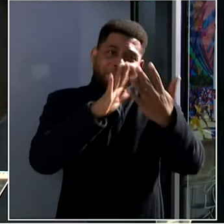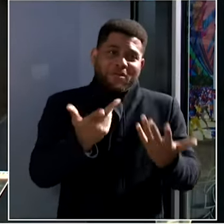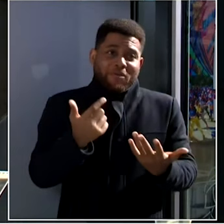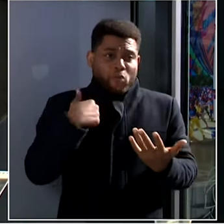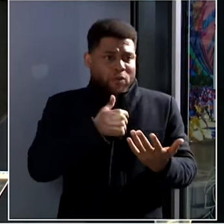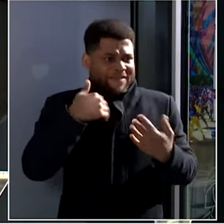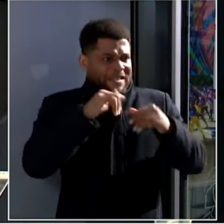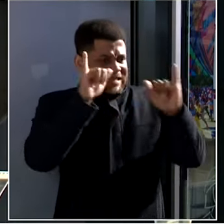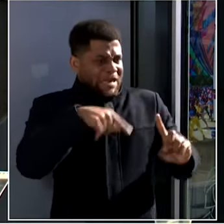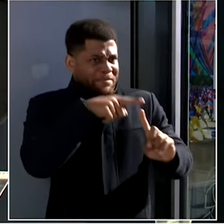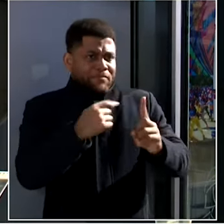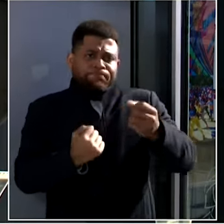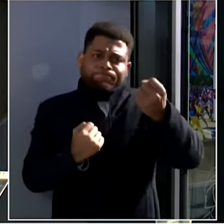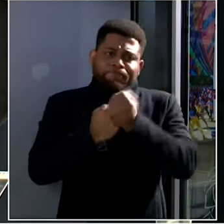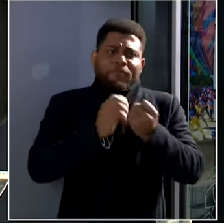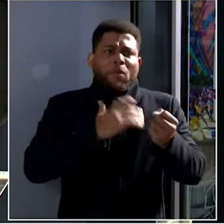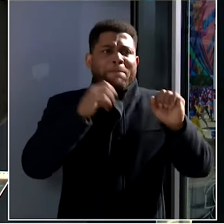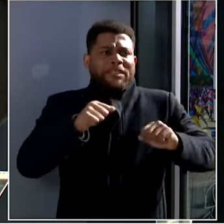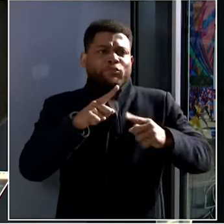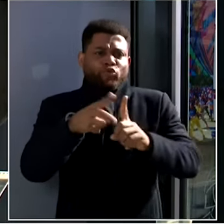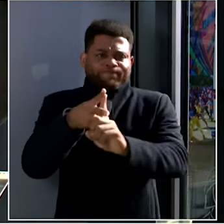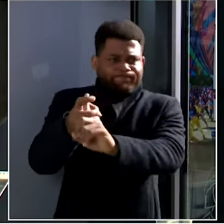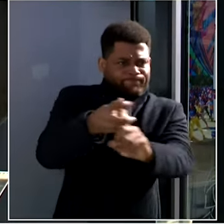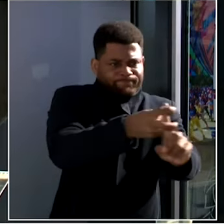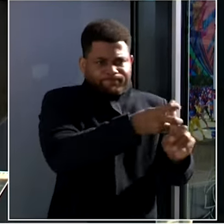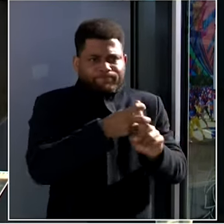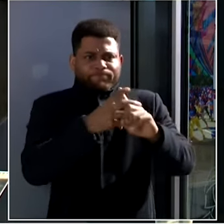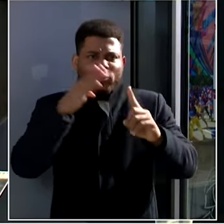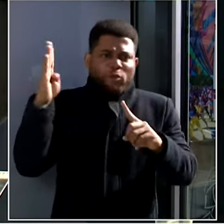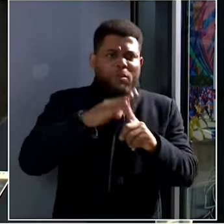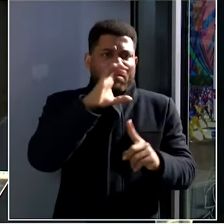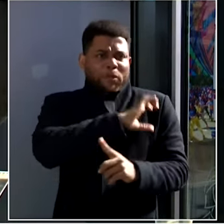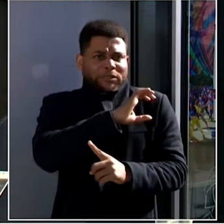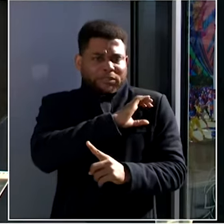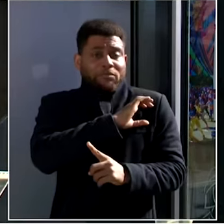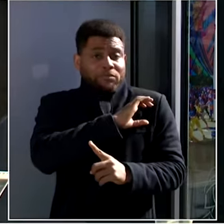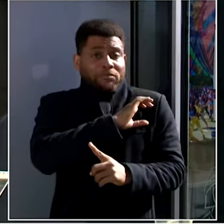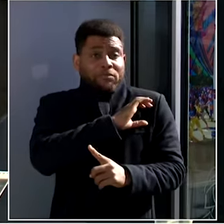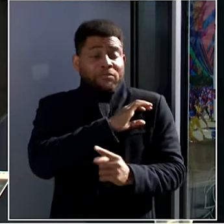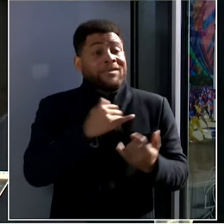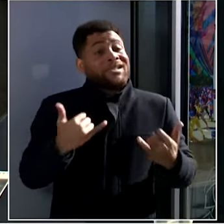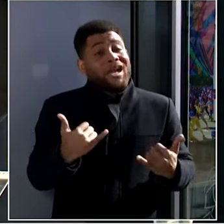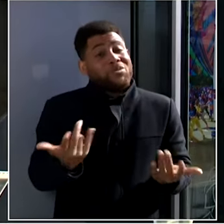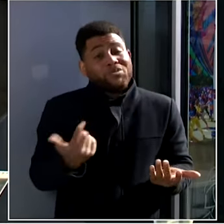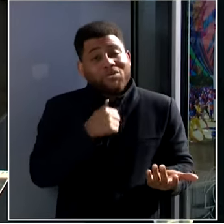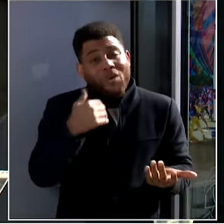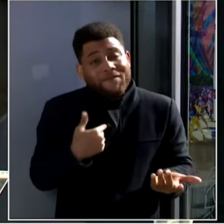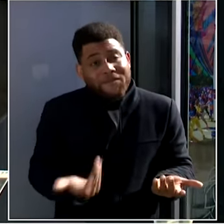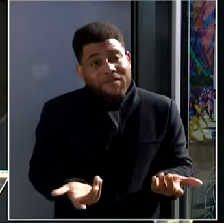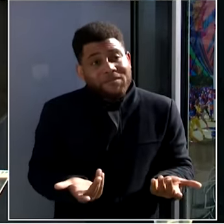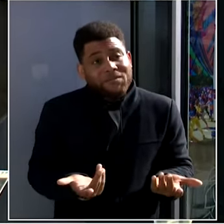to recruit the best of the best in police officers. And we don't have that right now. So I hope that the